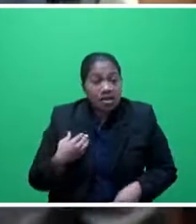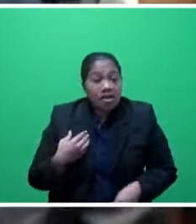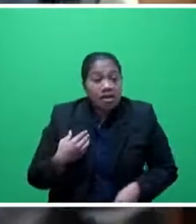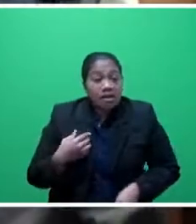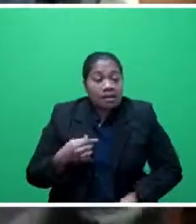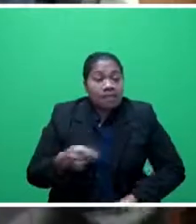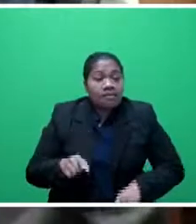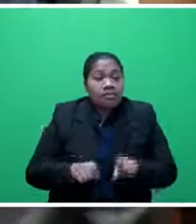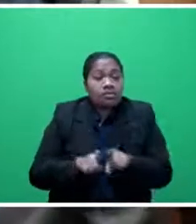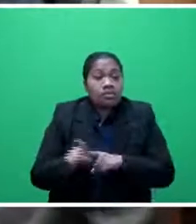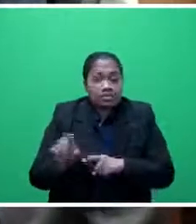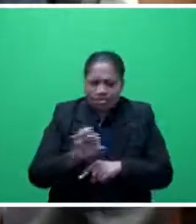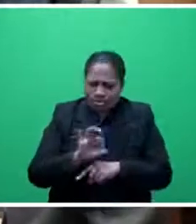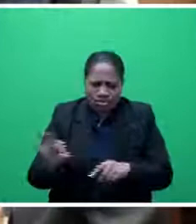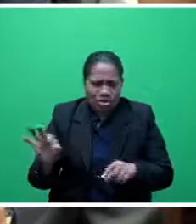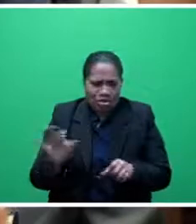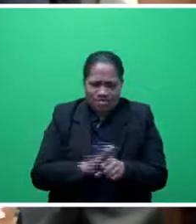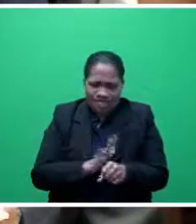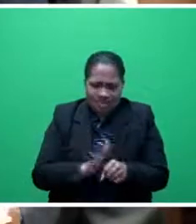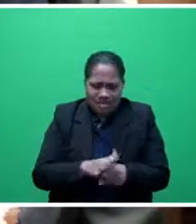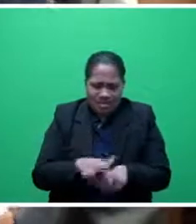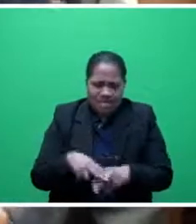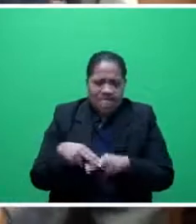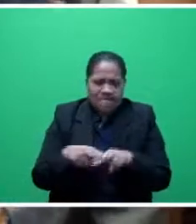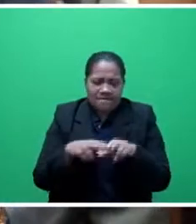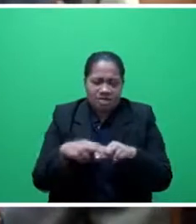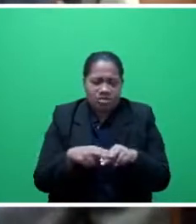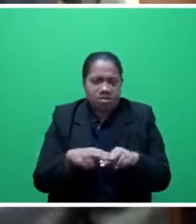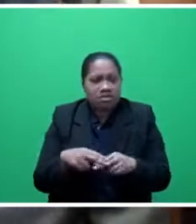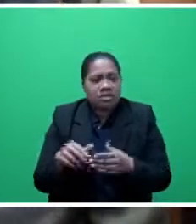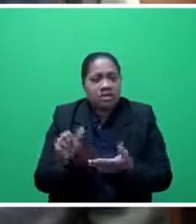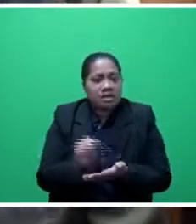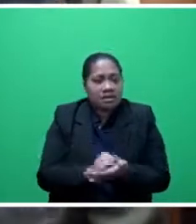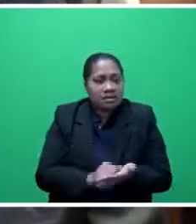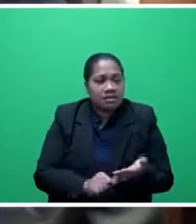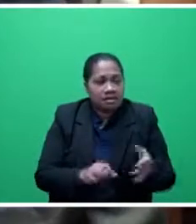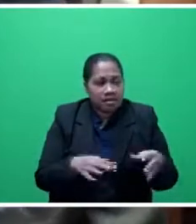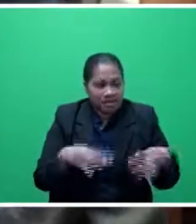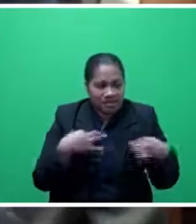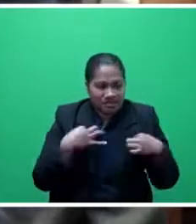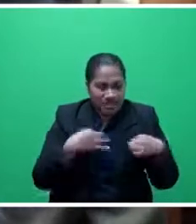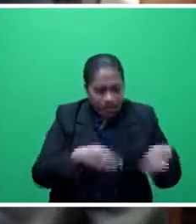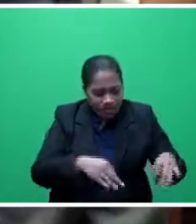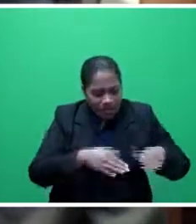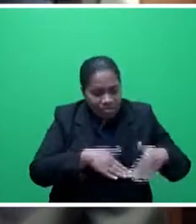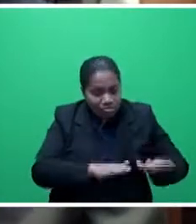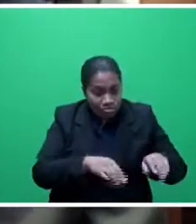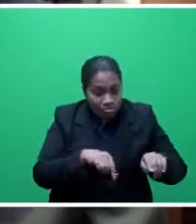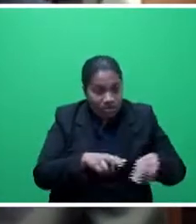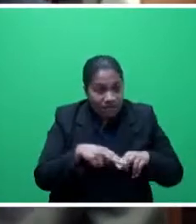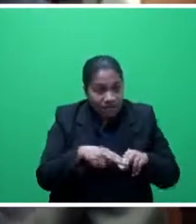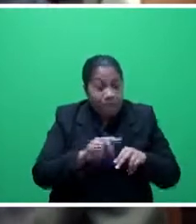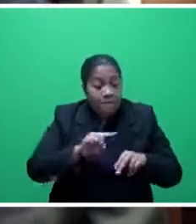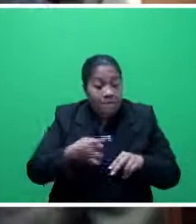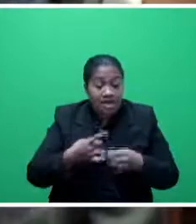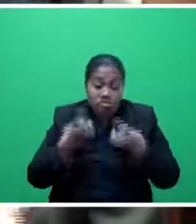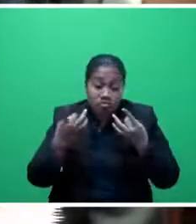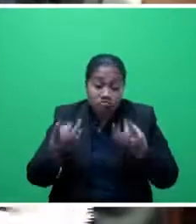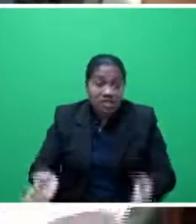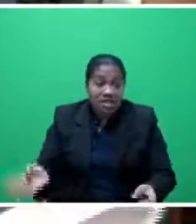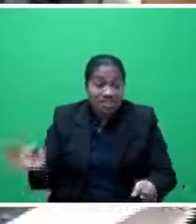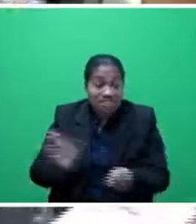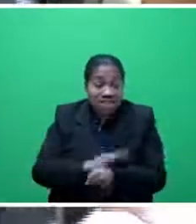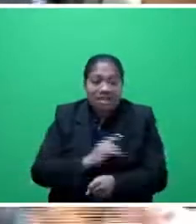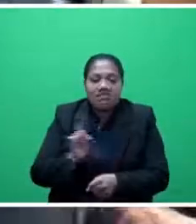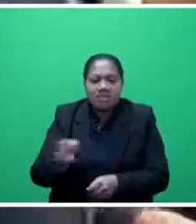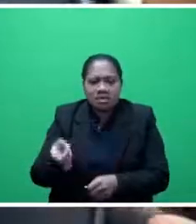jackets actually are made in Fiji. They either buy the fabric and get it sewn in Fiji, or the ready-made ones actually all are imported. Yet